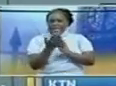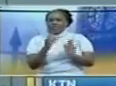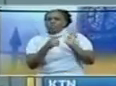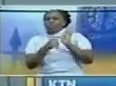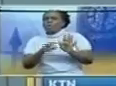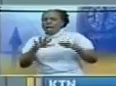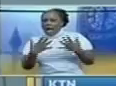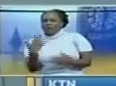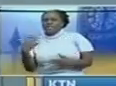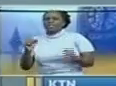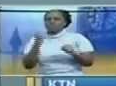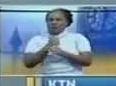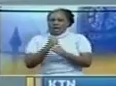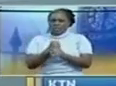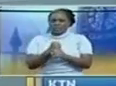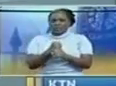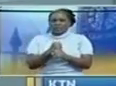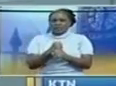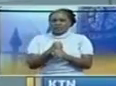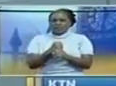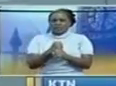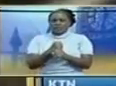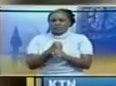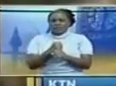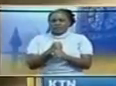you how things work and how different products